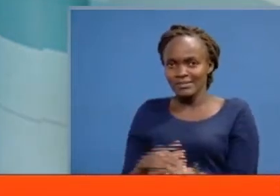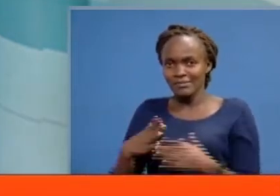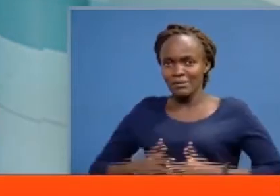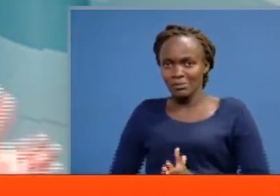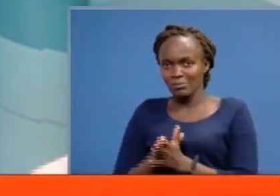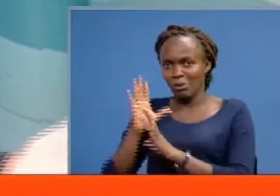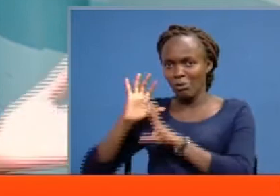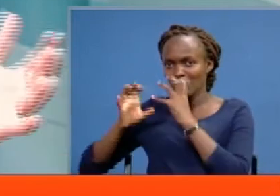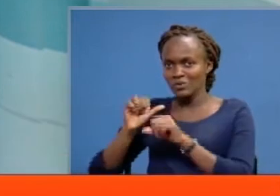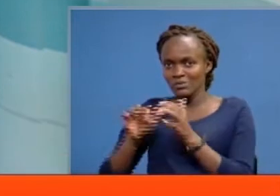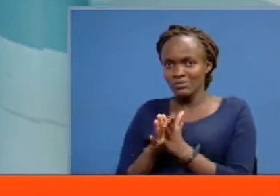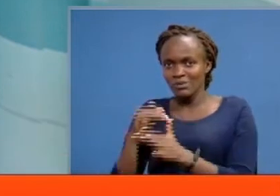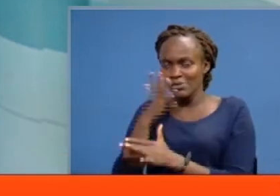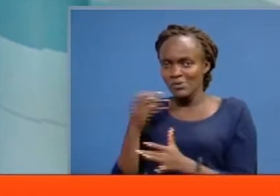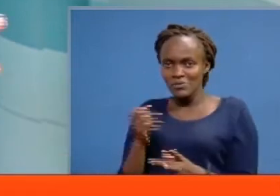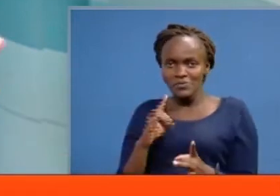not about